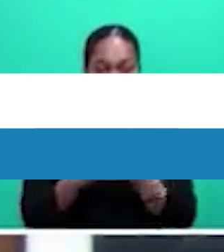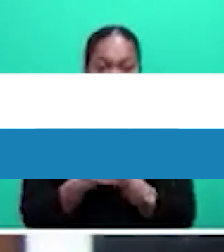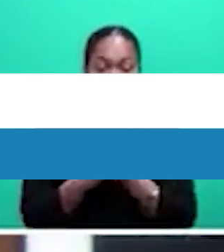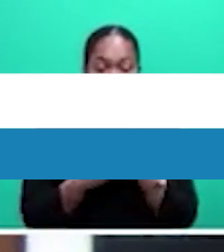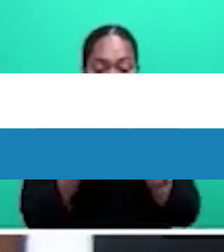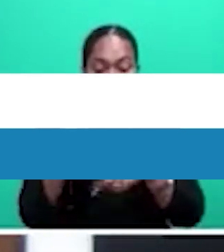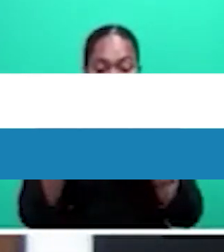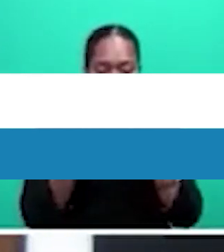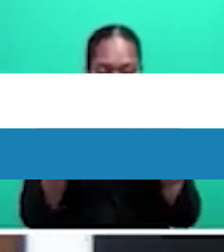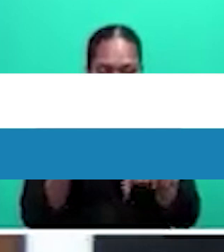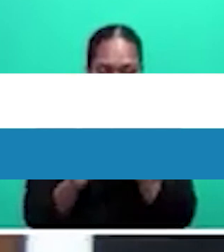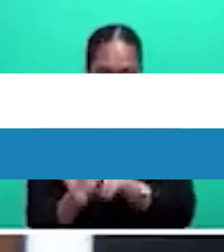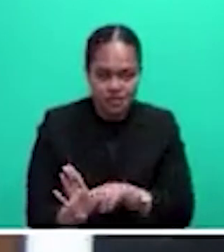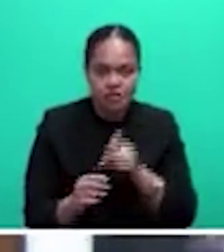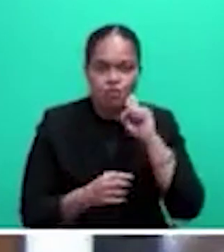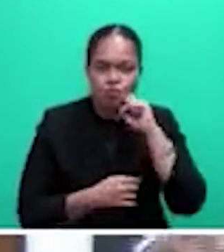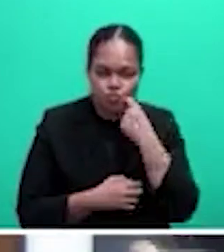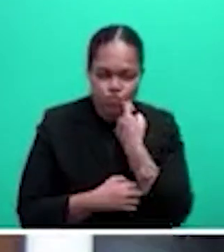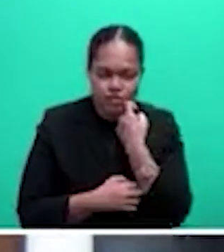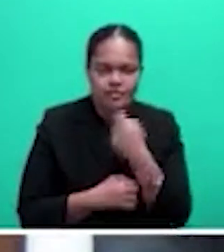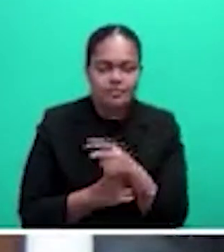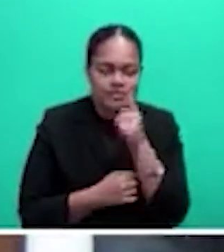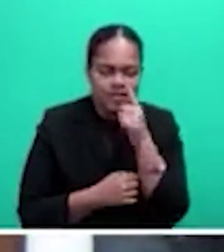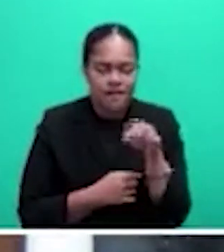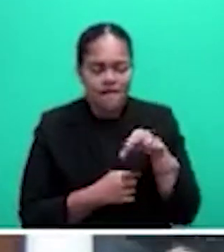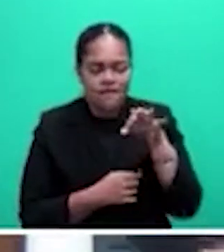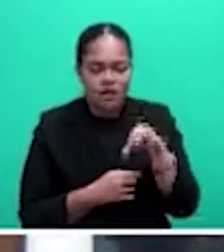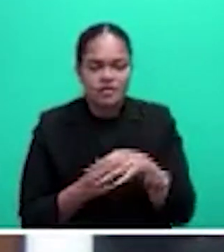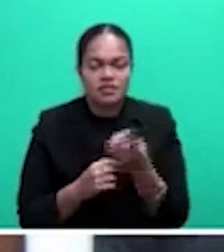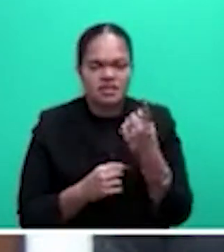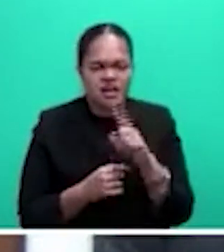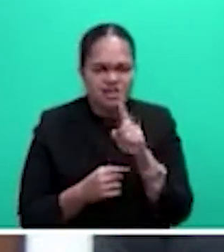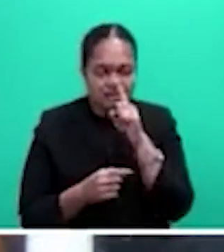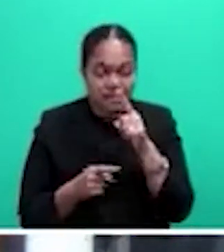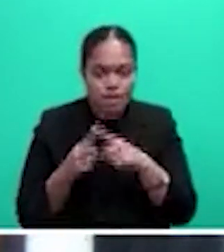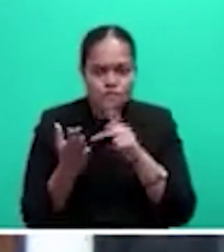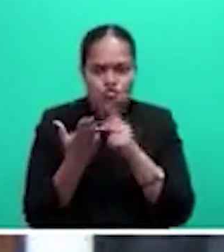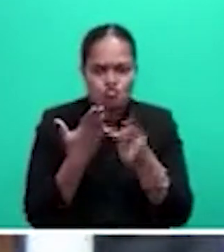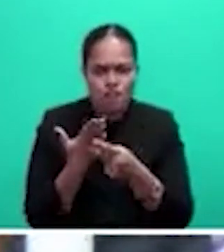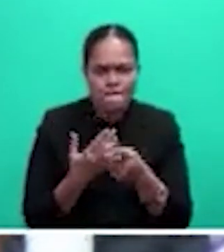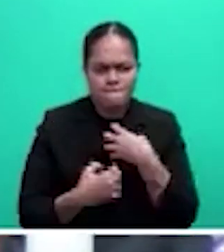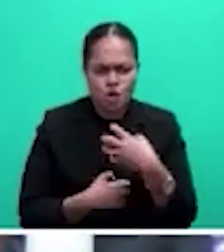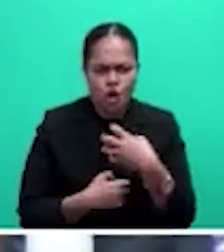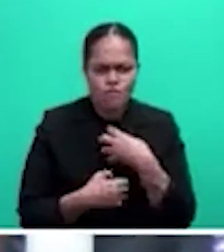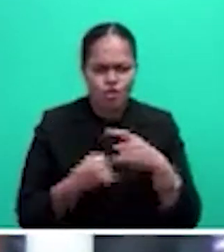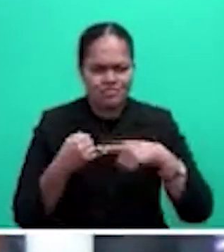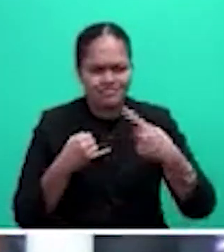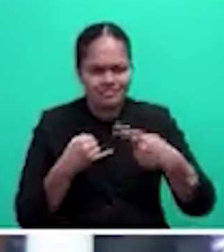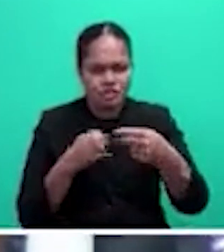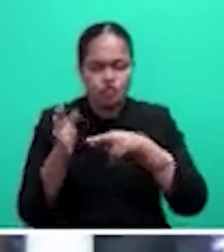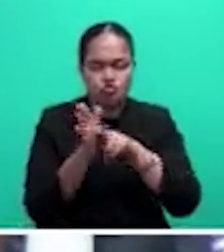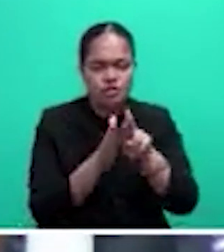this year will set our collective efforts, initiatives, and programs for a more sustainable and